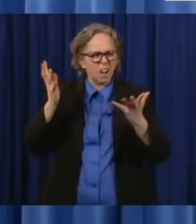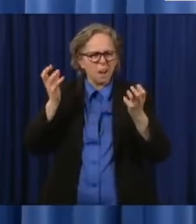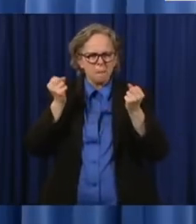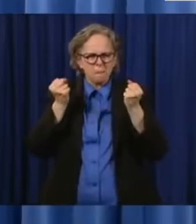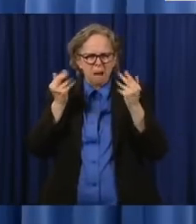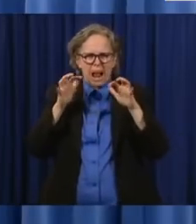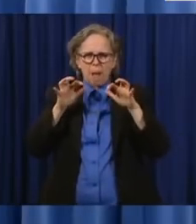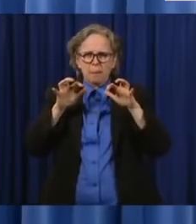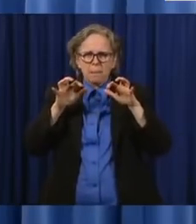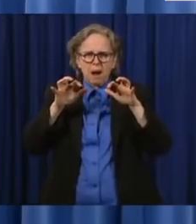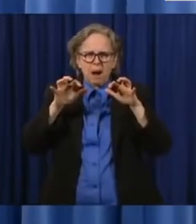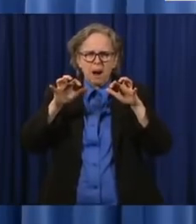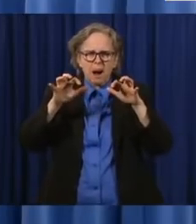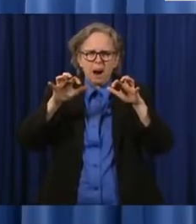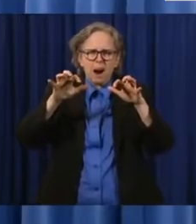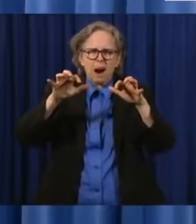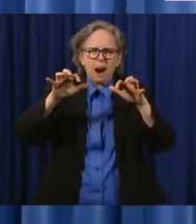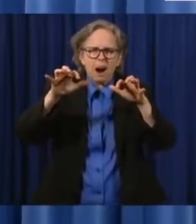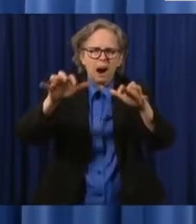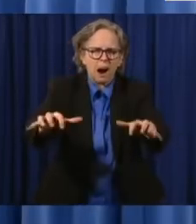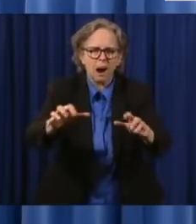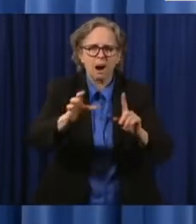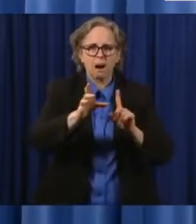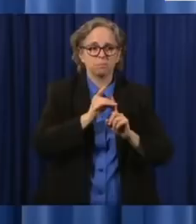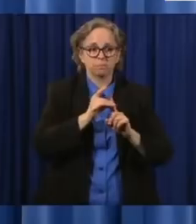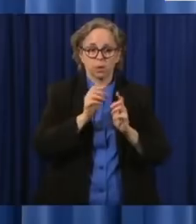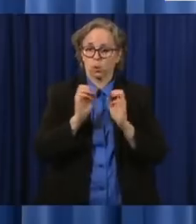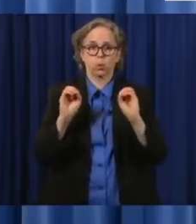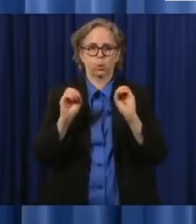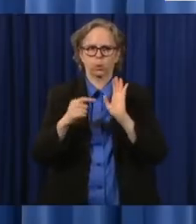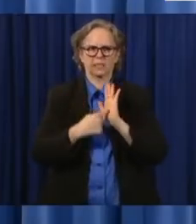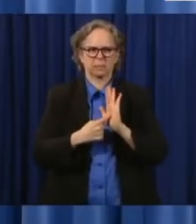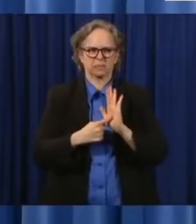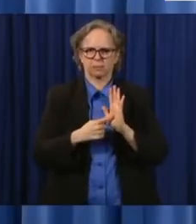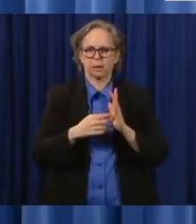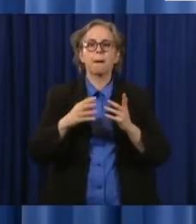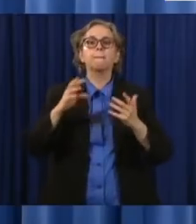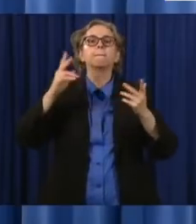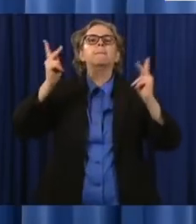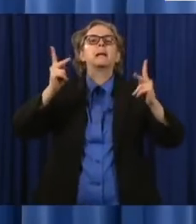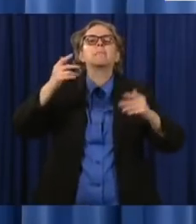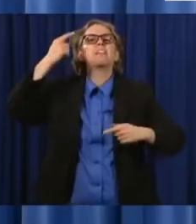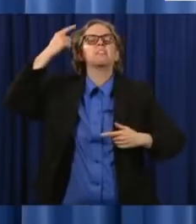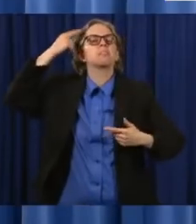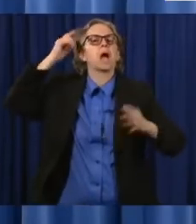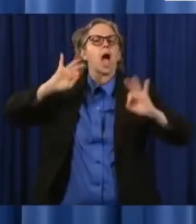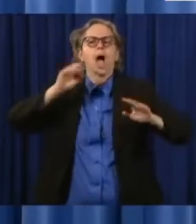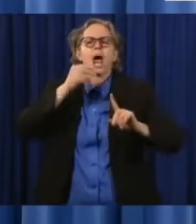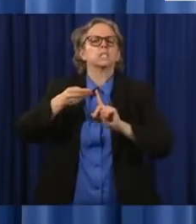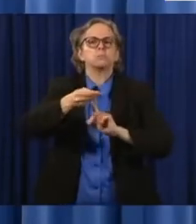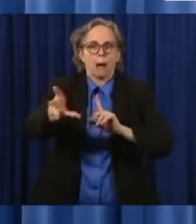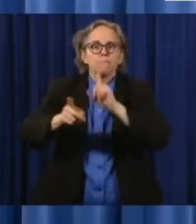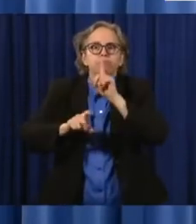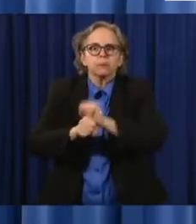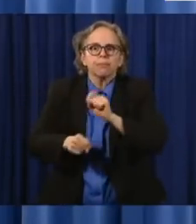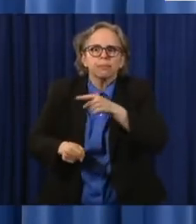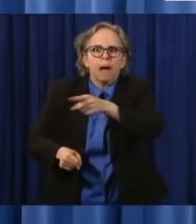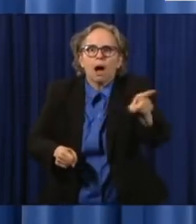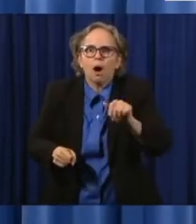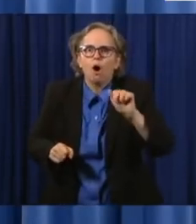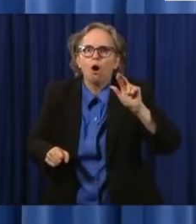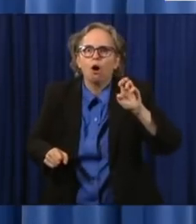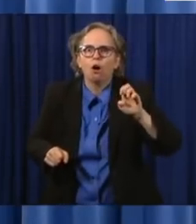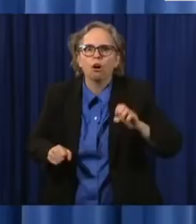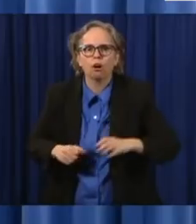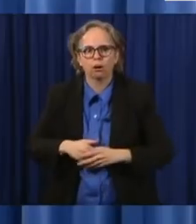symptoms, who are carrying this virus and who are spreading it, and they don't even know it. So, again, caution for